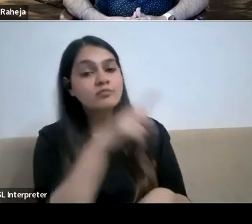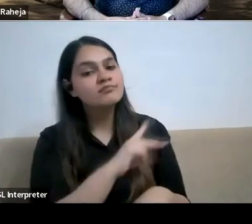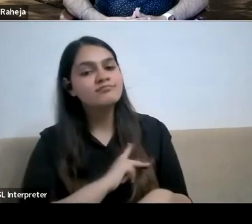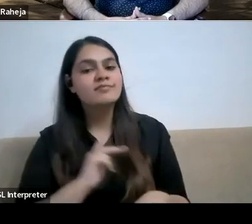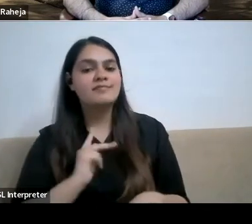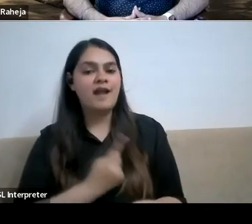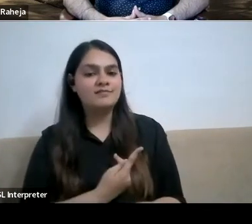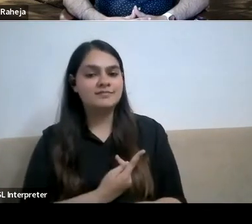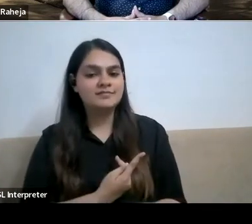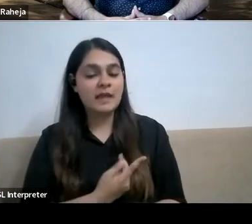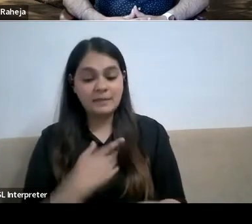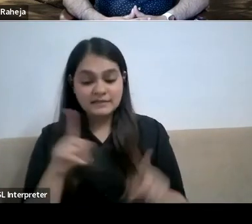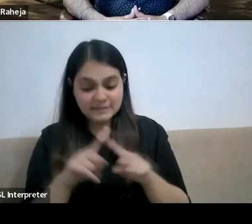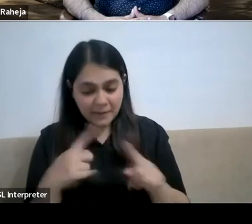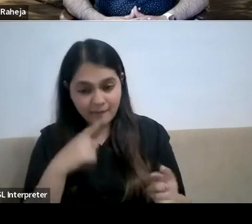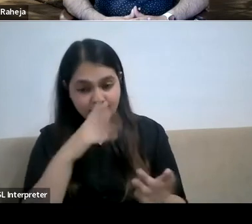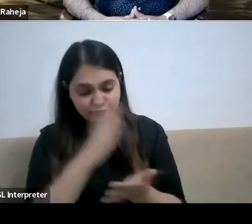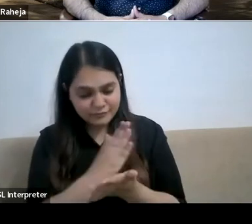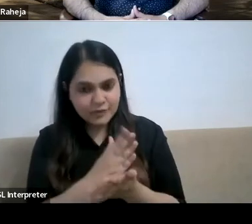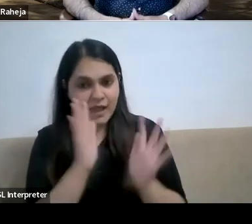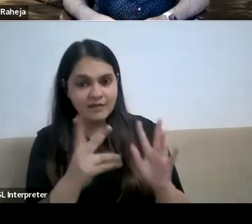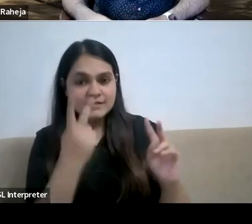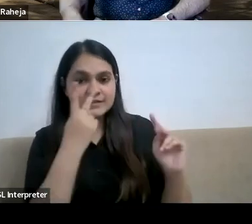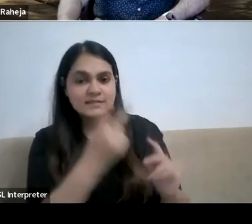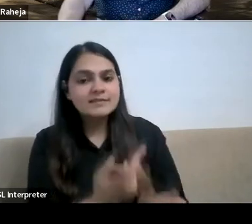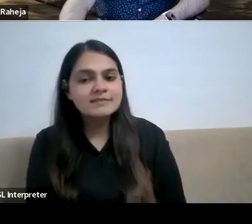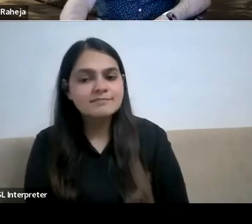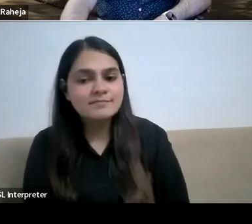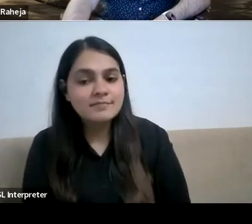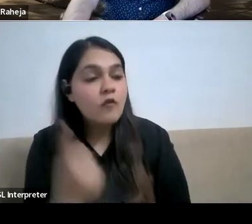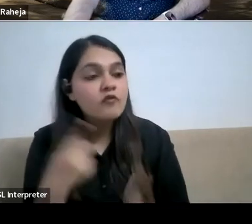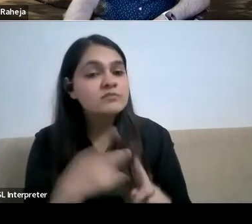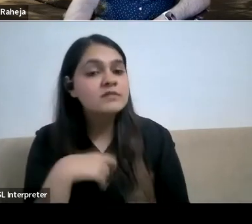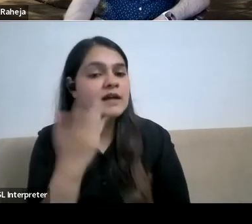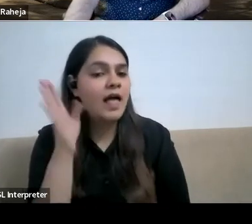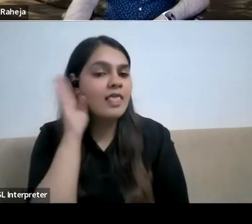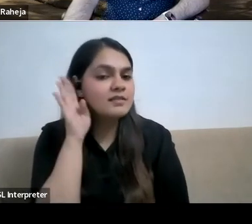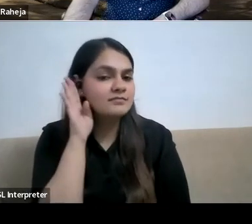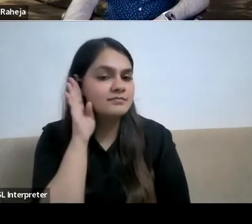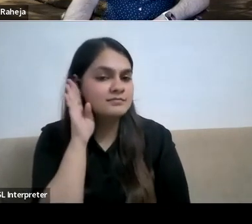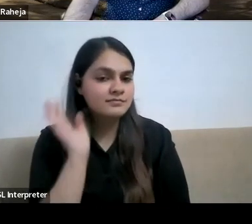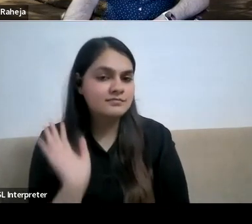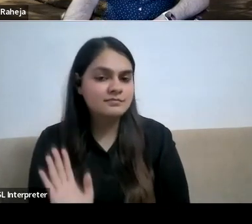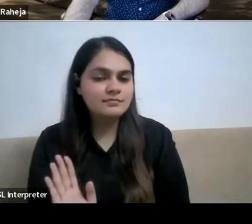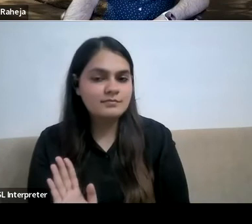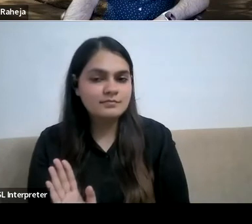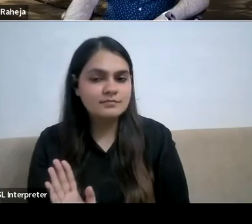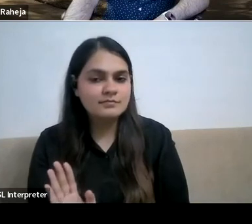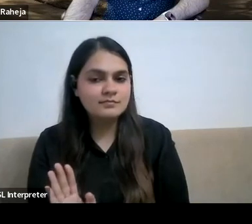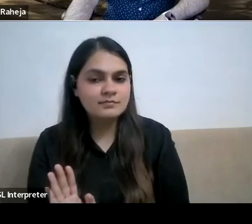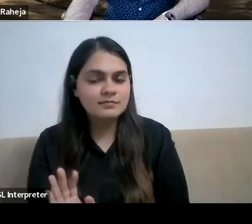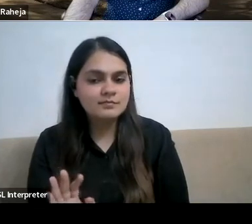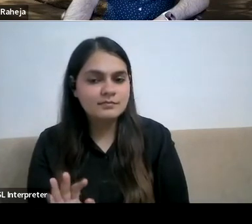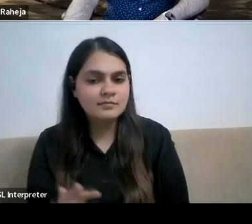it's just making sure that first of all, it's that listening, right? And what are the lacunas that are out